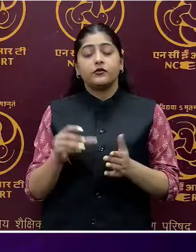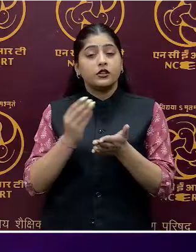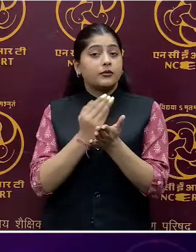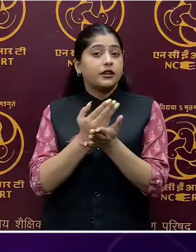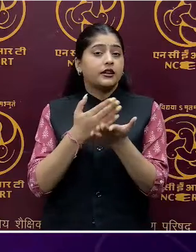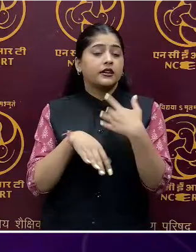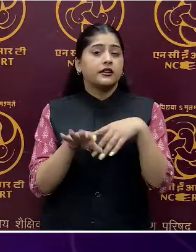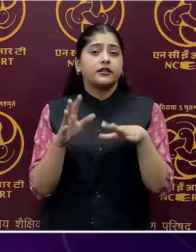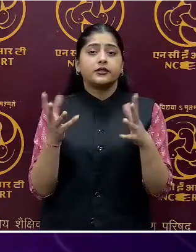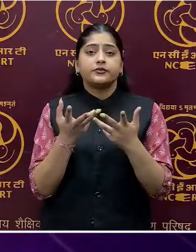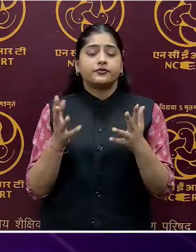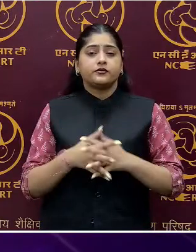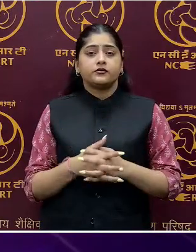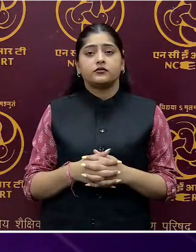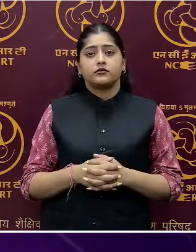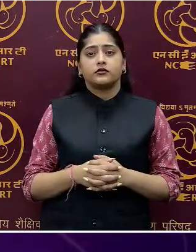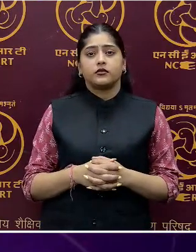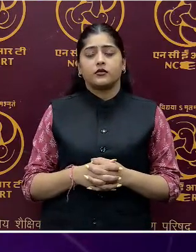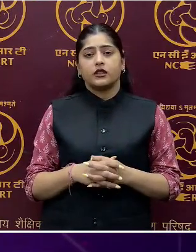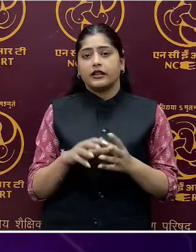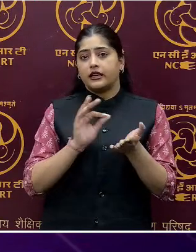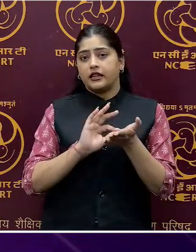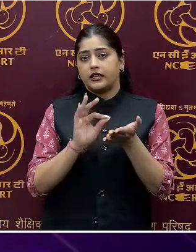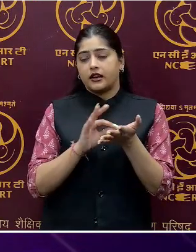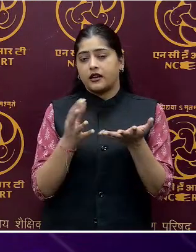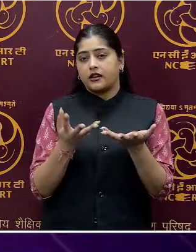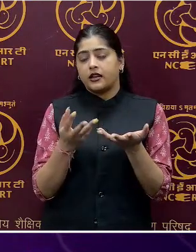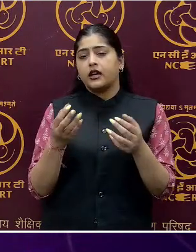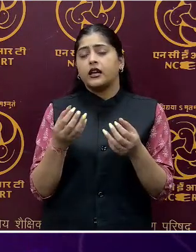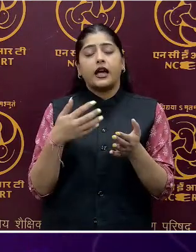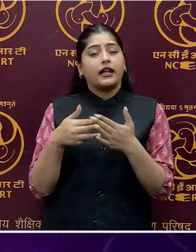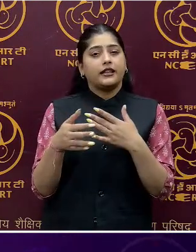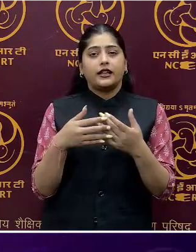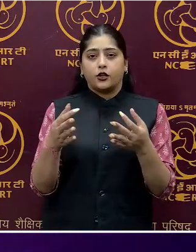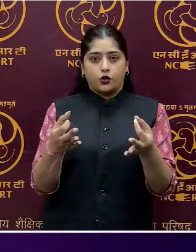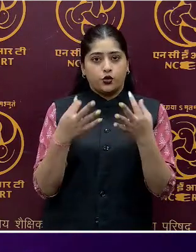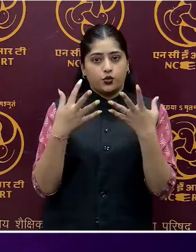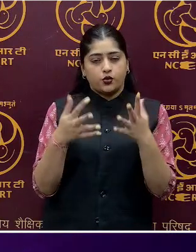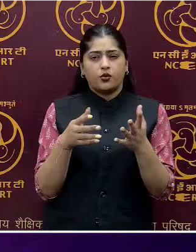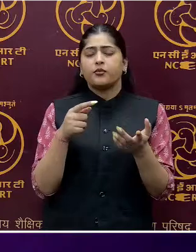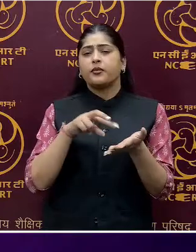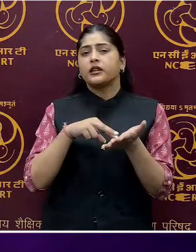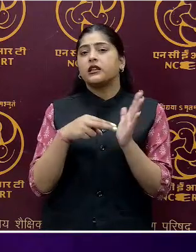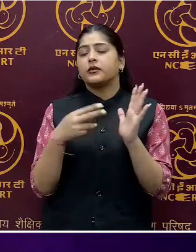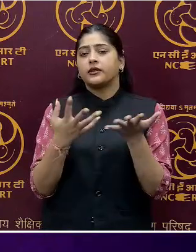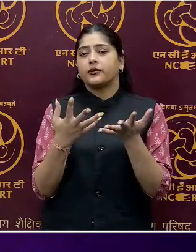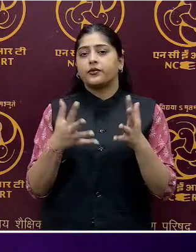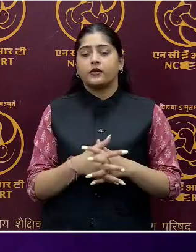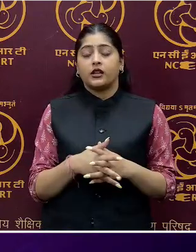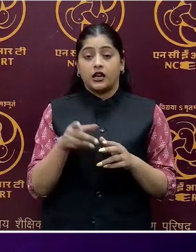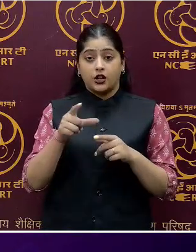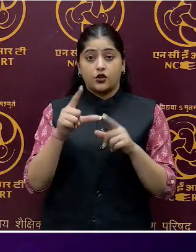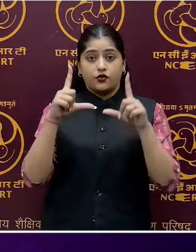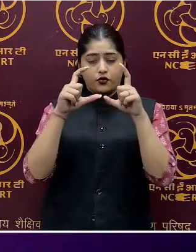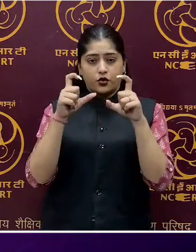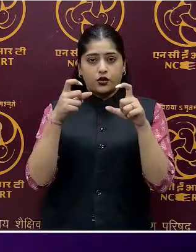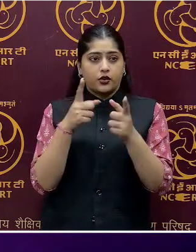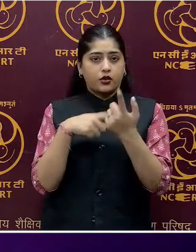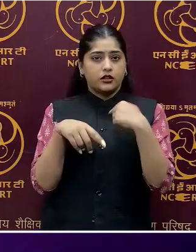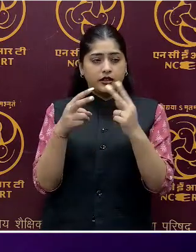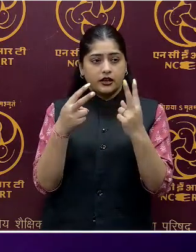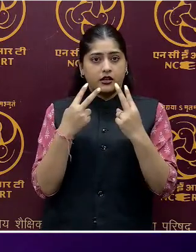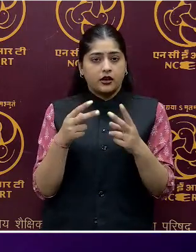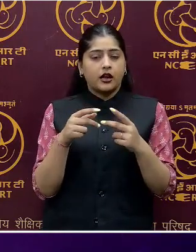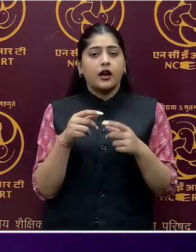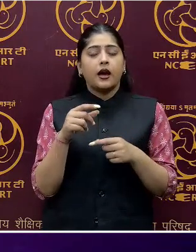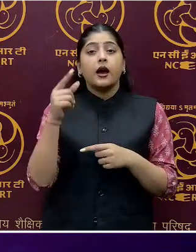Okay. So as it is already written, something new. So what is this? So in this picture you can see Mahatma